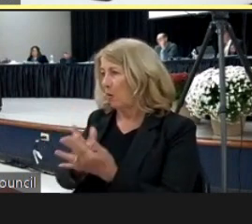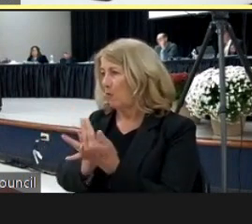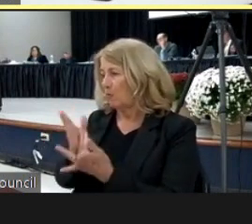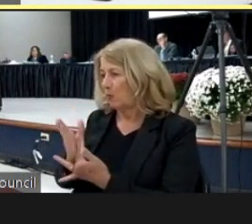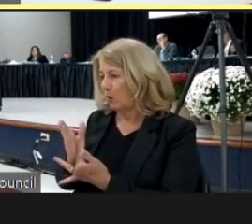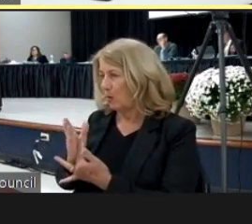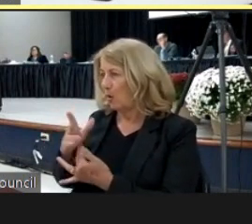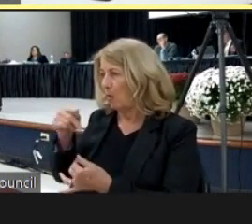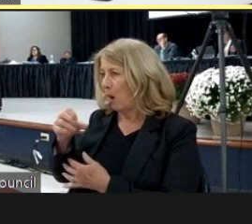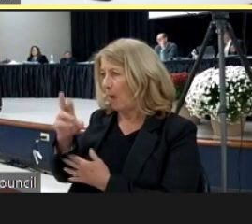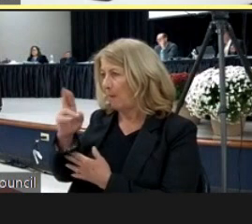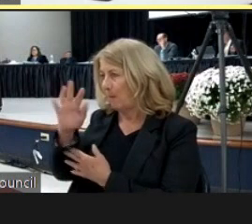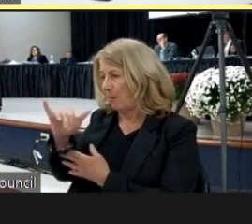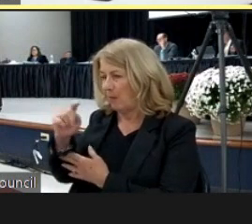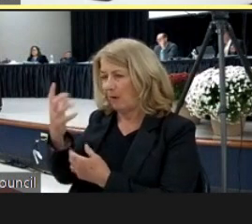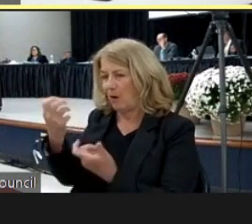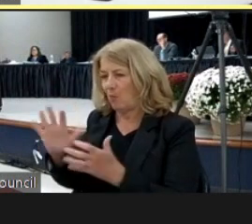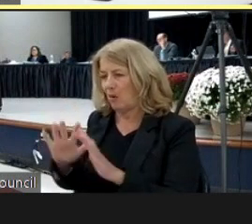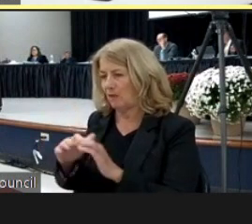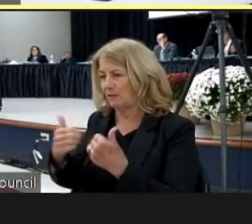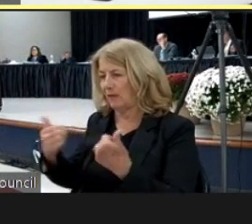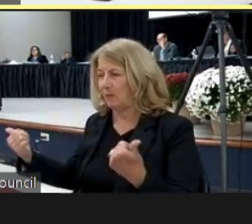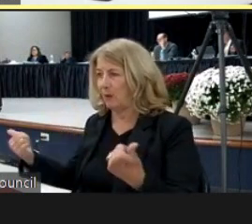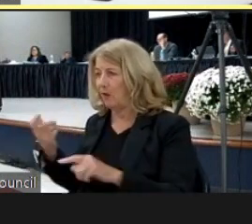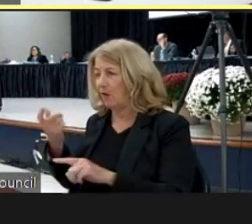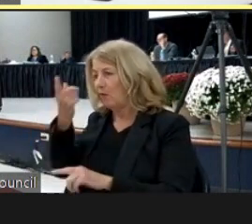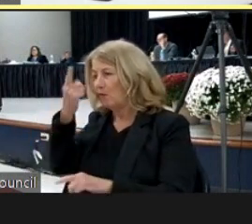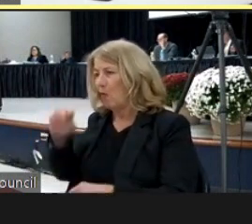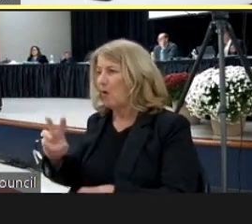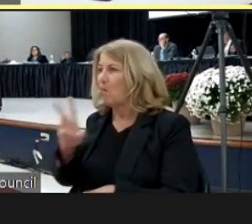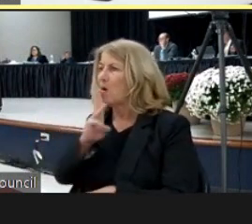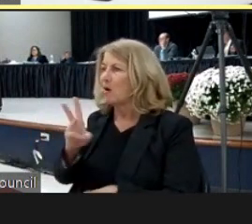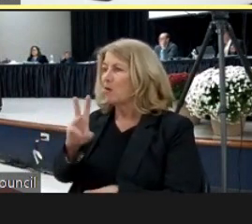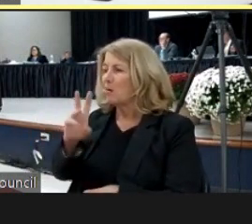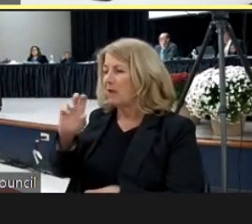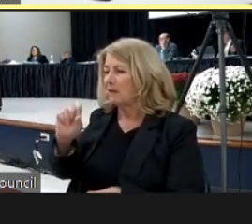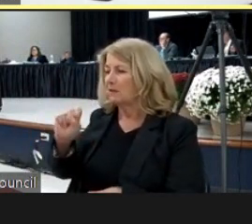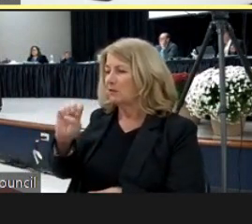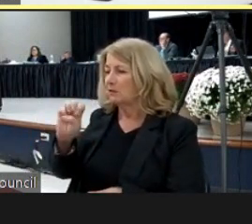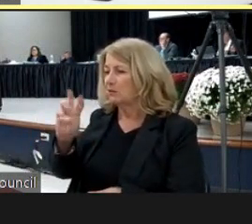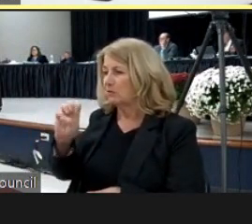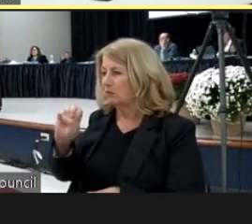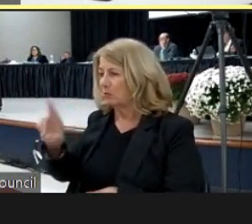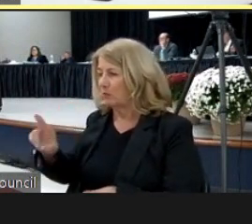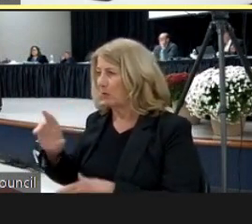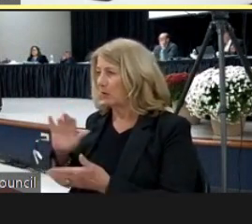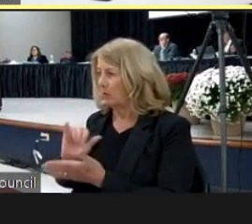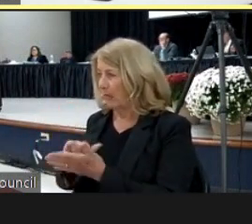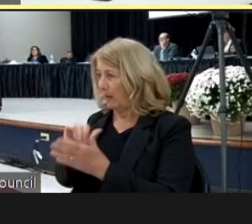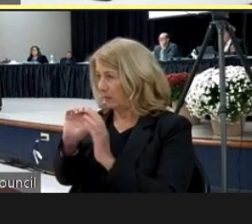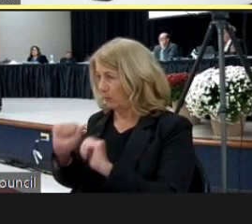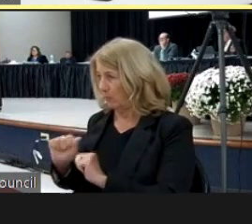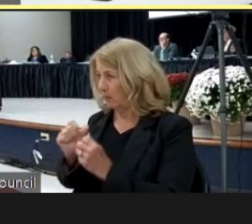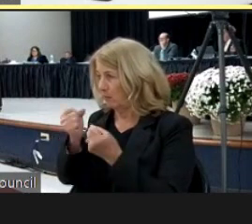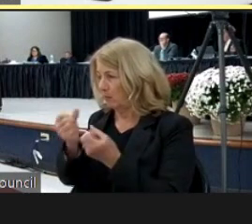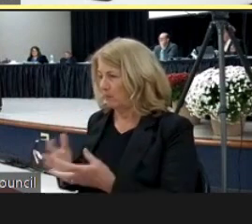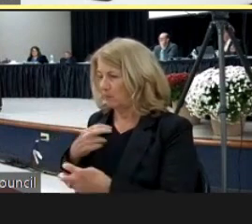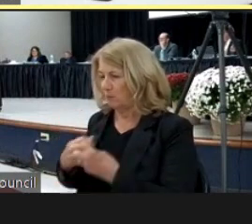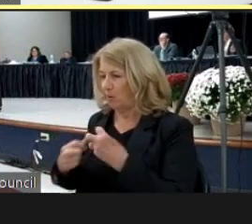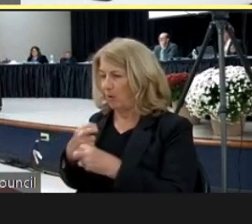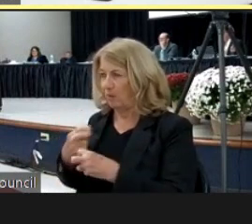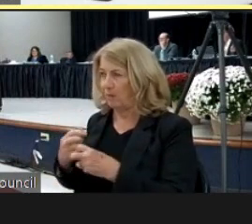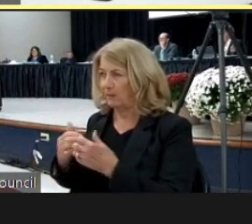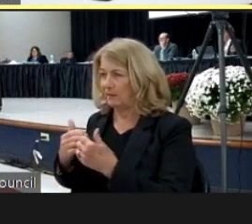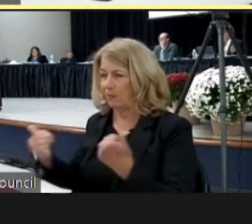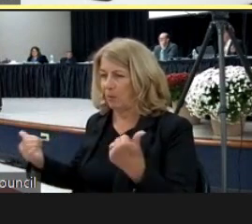separate meter for water and sewer that could lead to potentially illegally subdividing or creating a separate lot, which